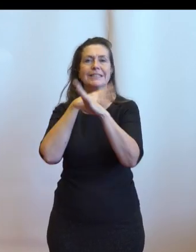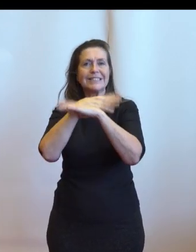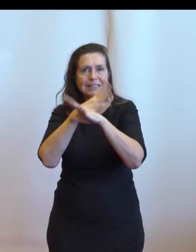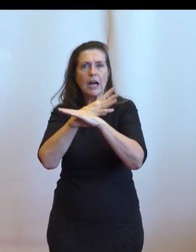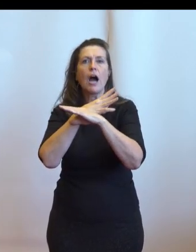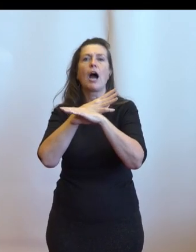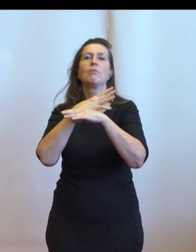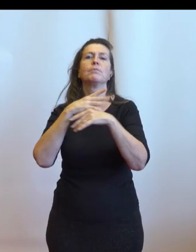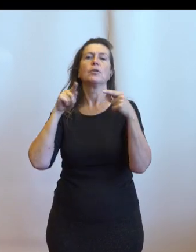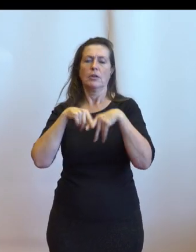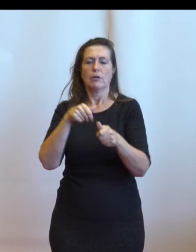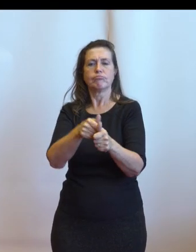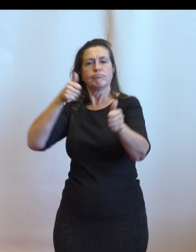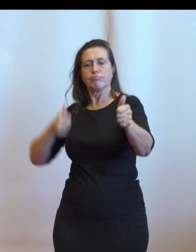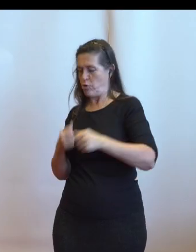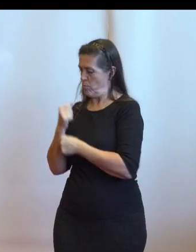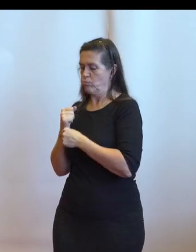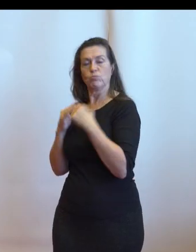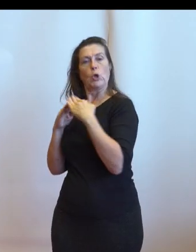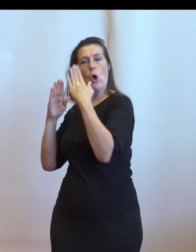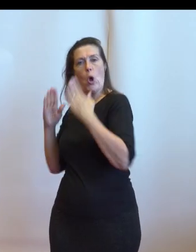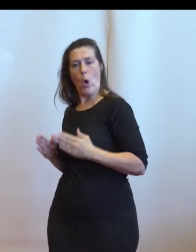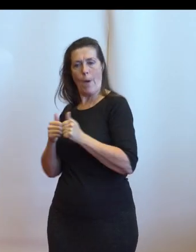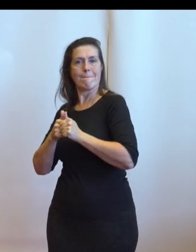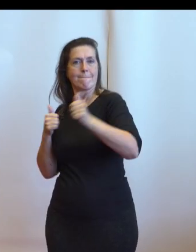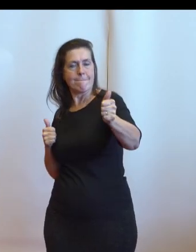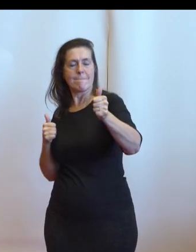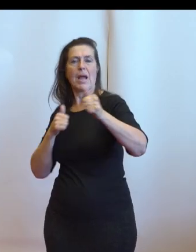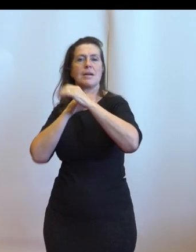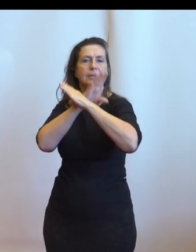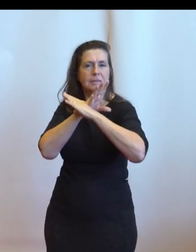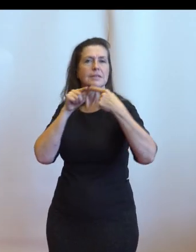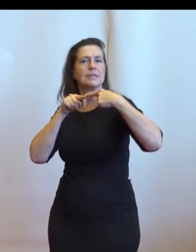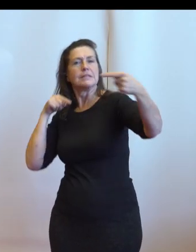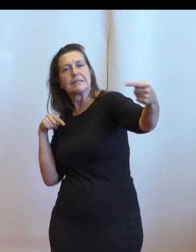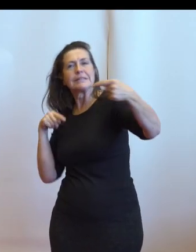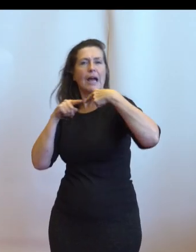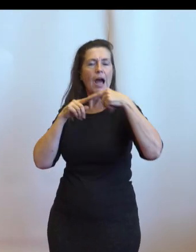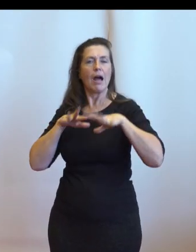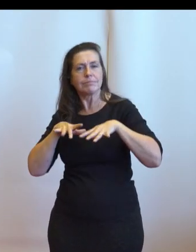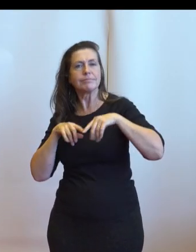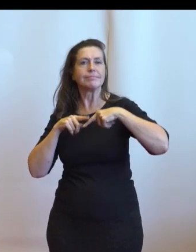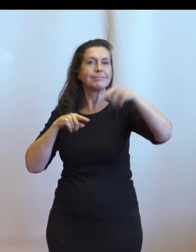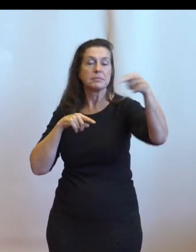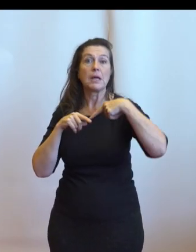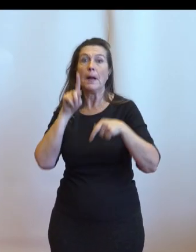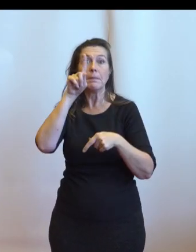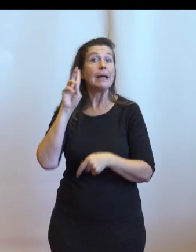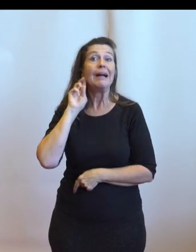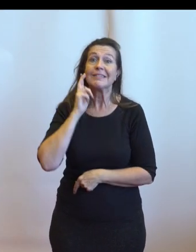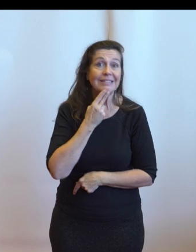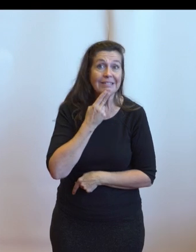work in virtual environment. So it was not possible for the people who were hearing impaired to